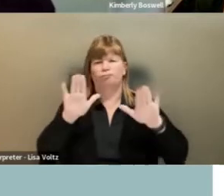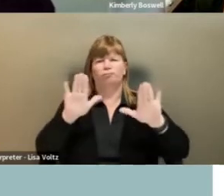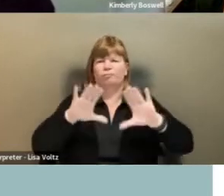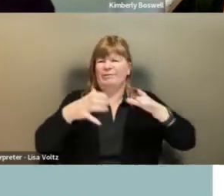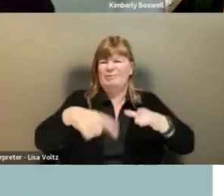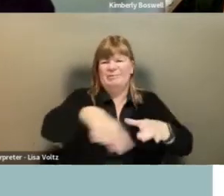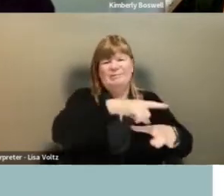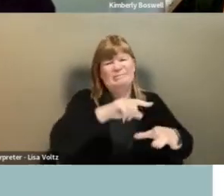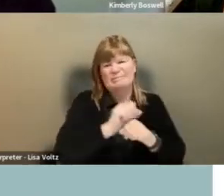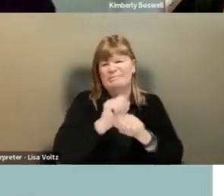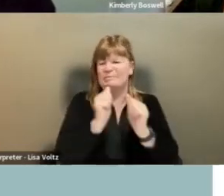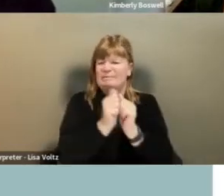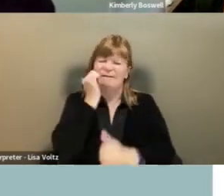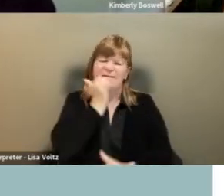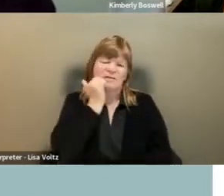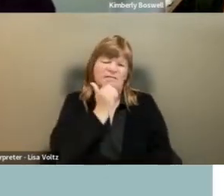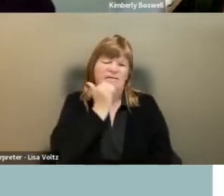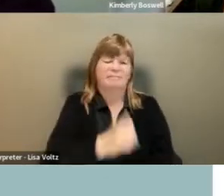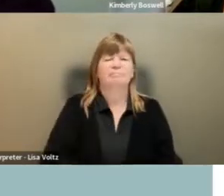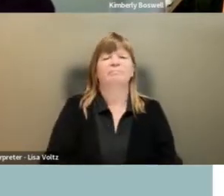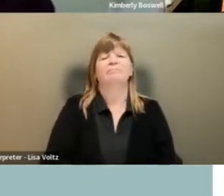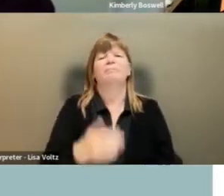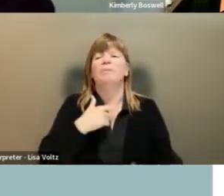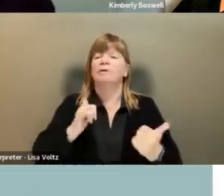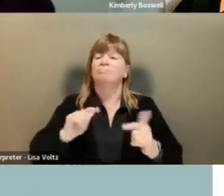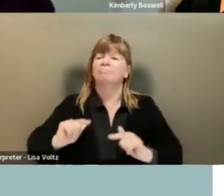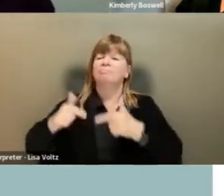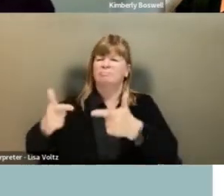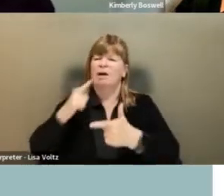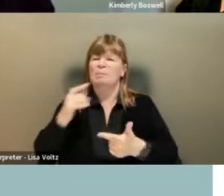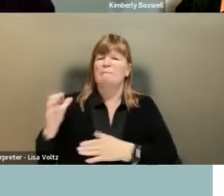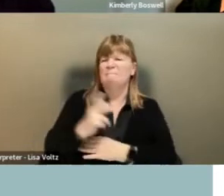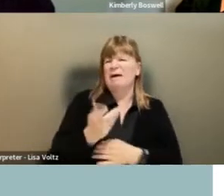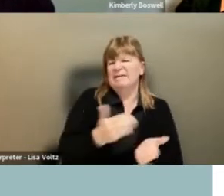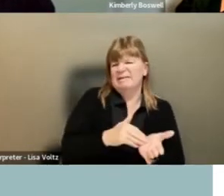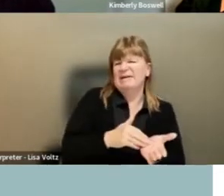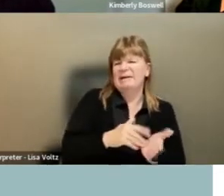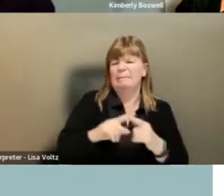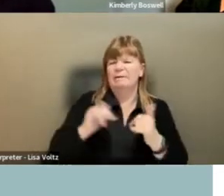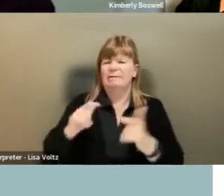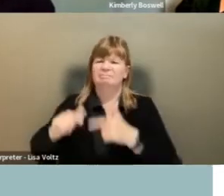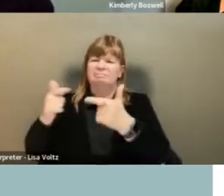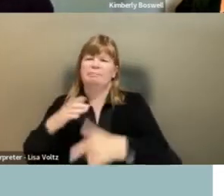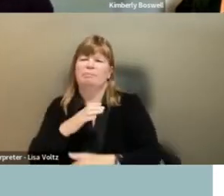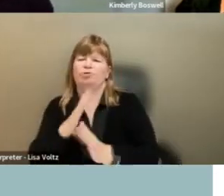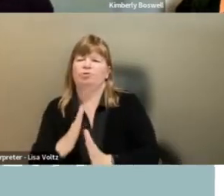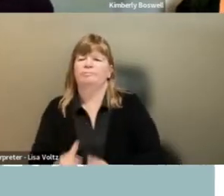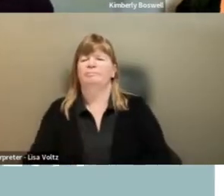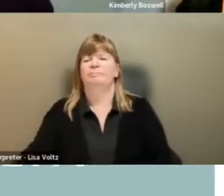work with every day, part of this group. So I'm going to turn it over. I'll be back to Commissioner Kim Boswell.